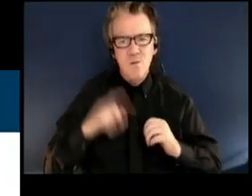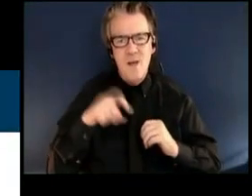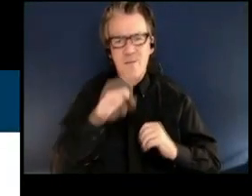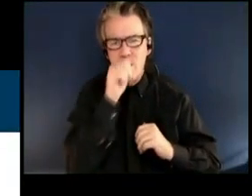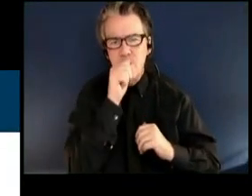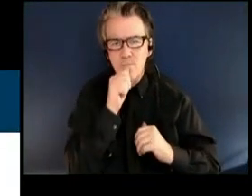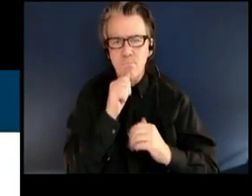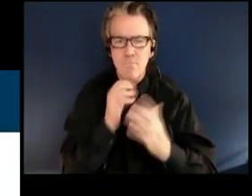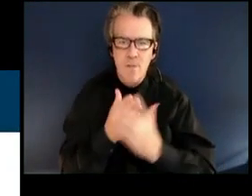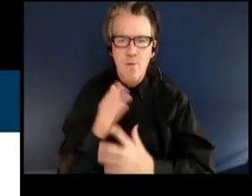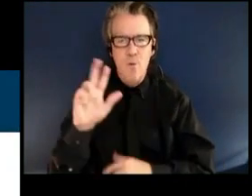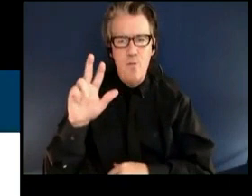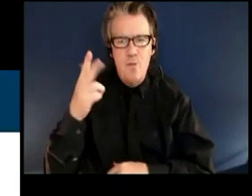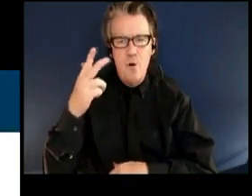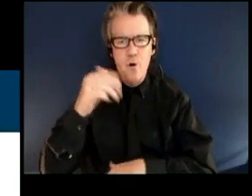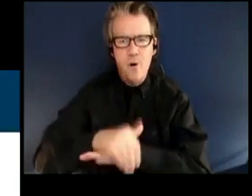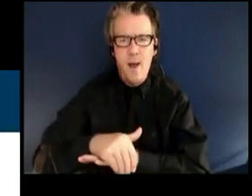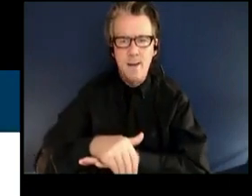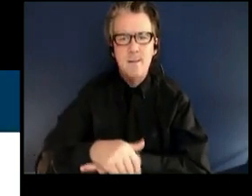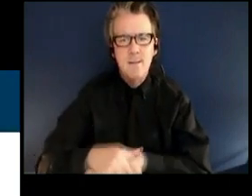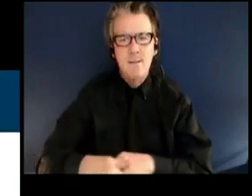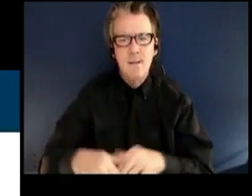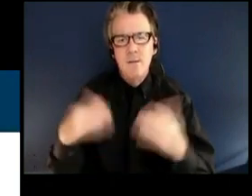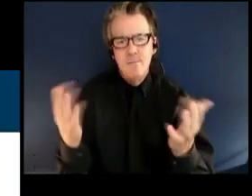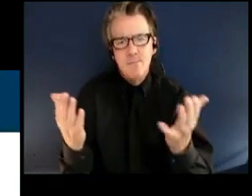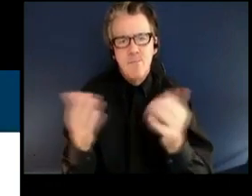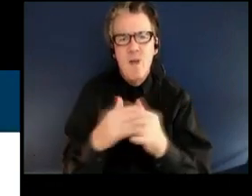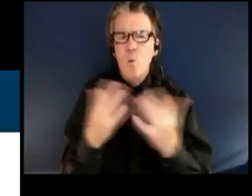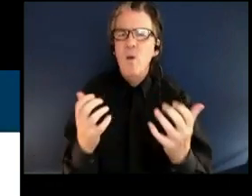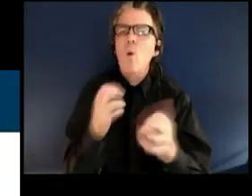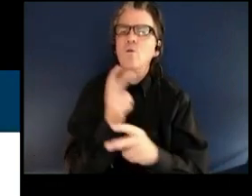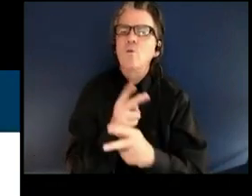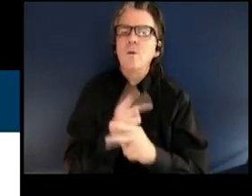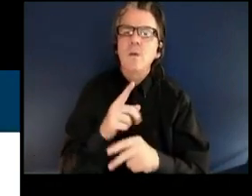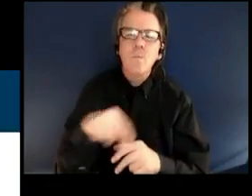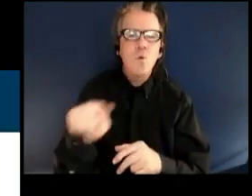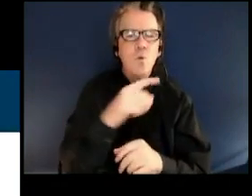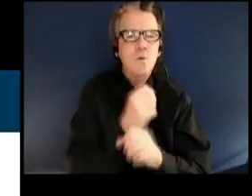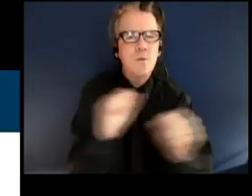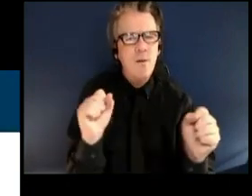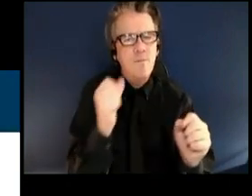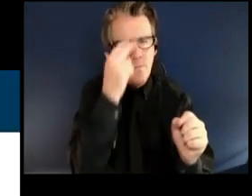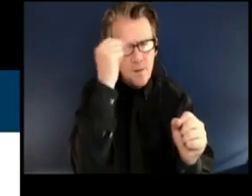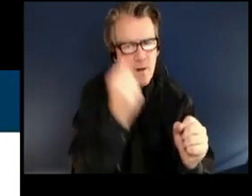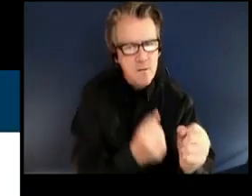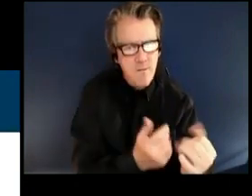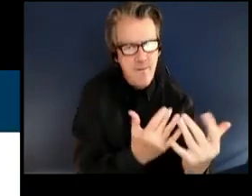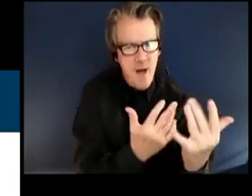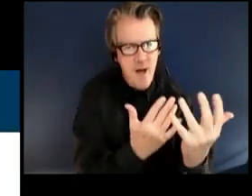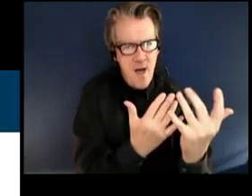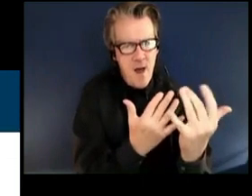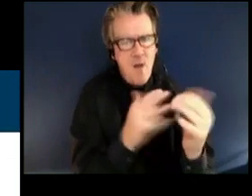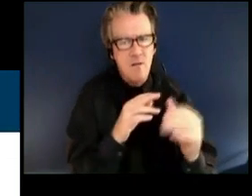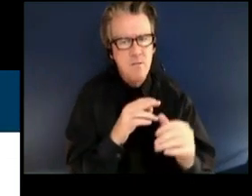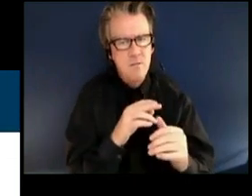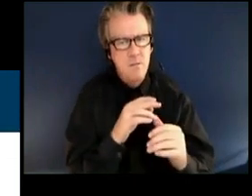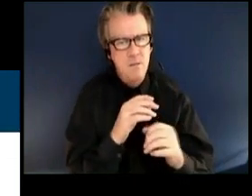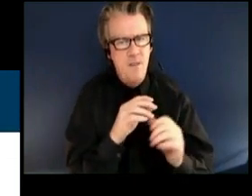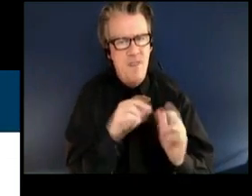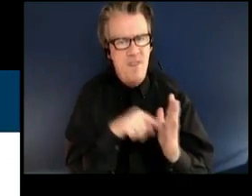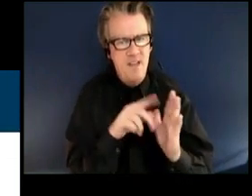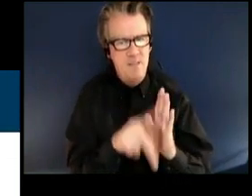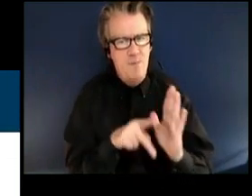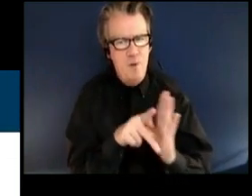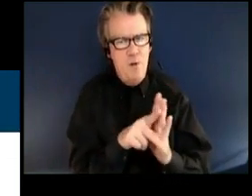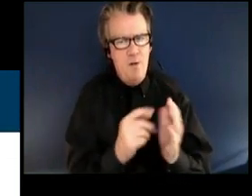community safe during this very difficult wildfire season. Now, looking ahead, as Mark said, we're not forecasting another severe wind event for the next 7